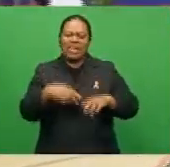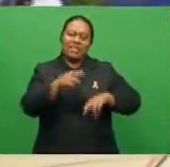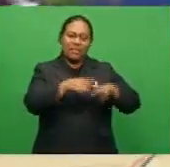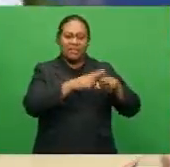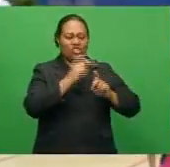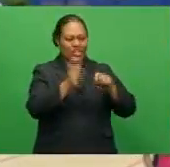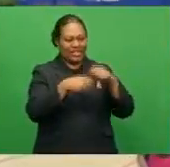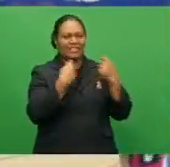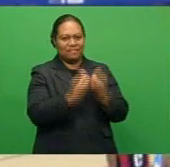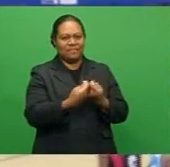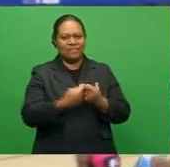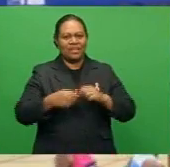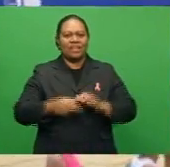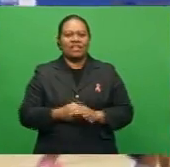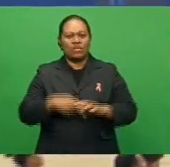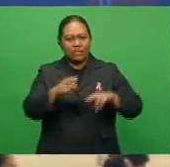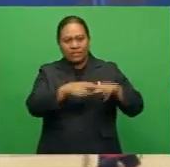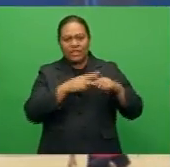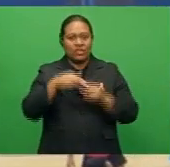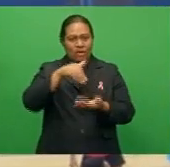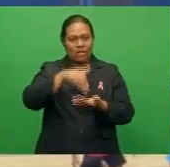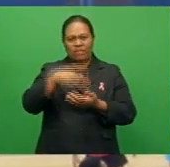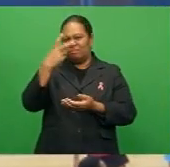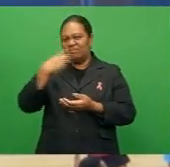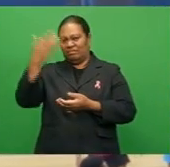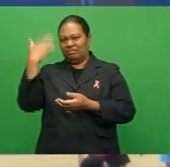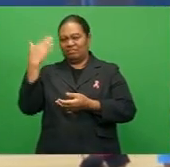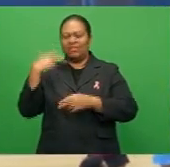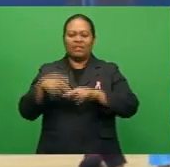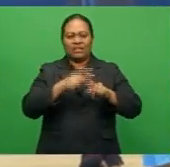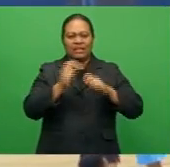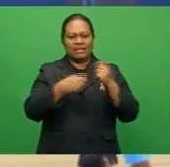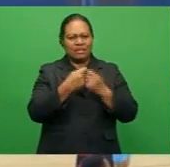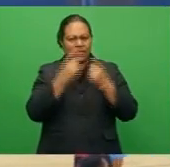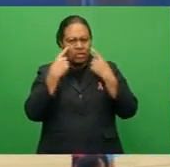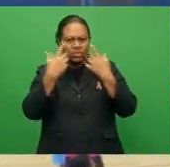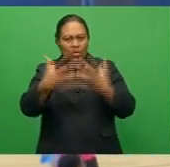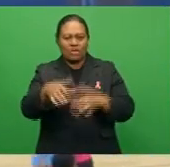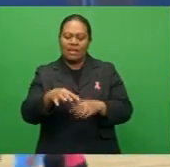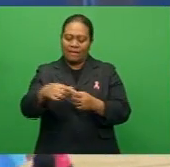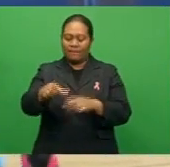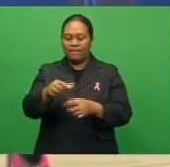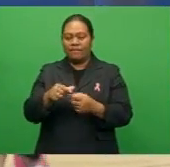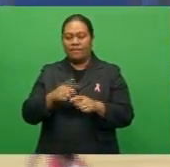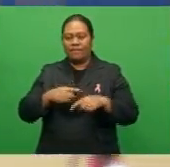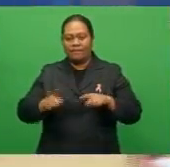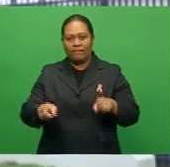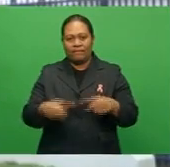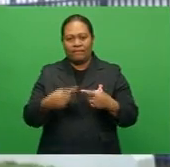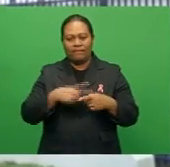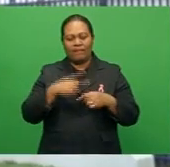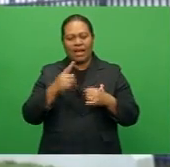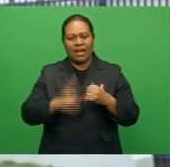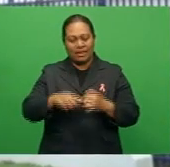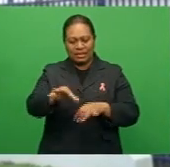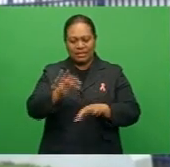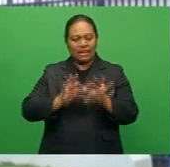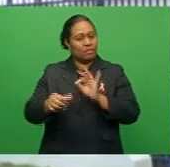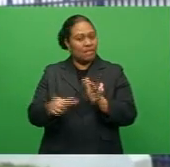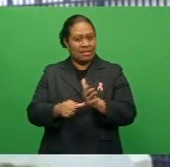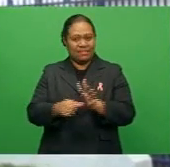of this sport ever since I was small, so it's been a generational game for us. A teacher at Kalambu Primary School, the